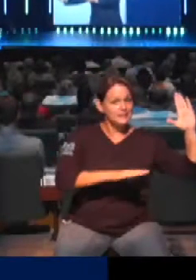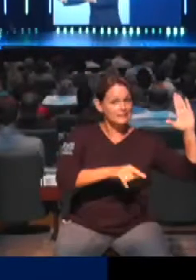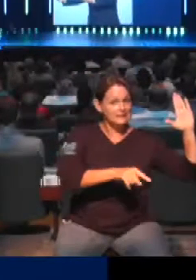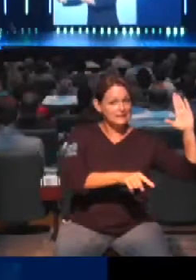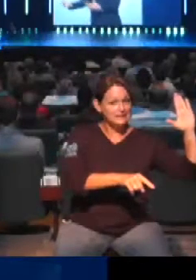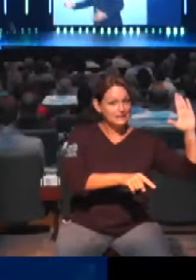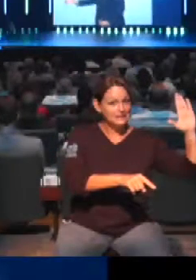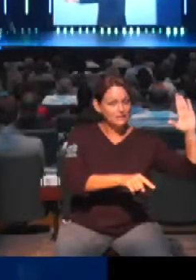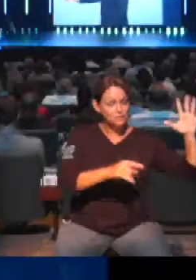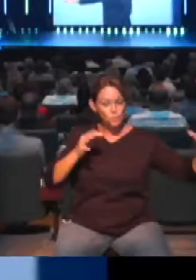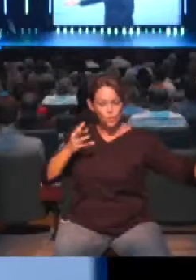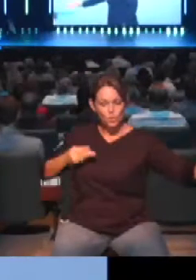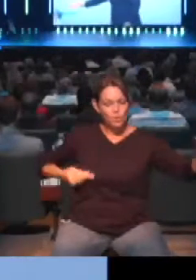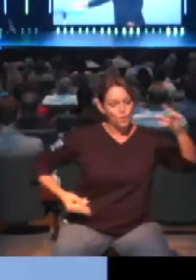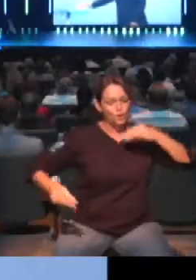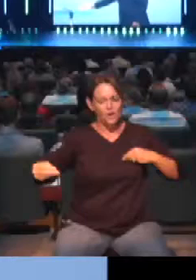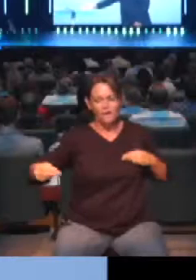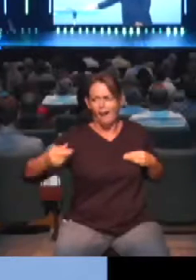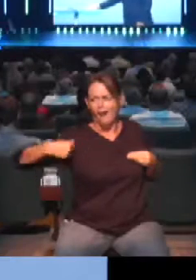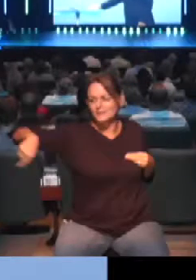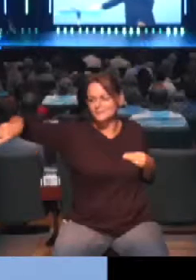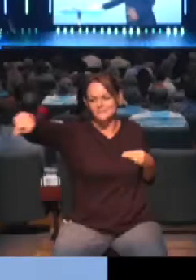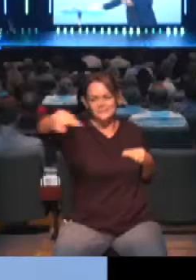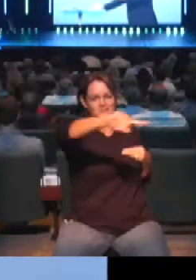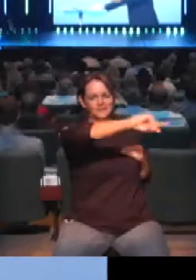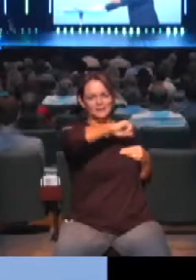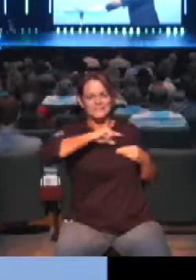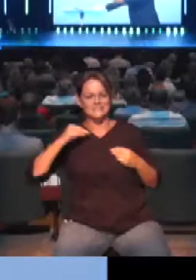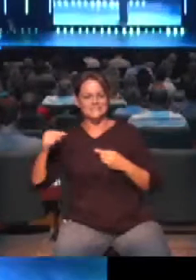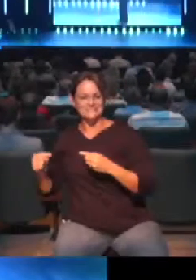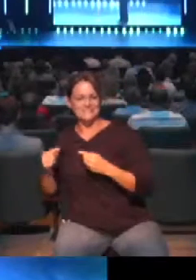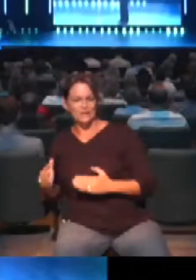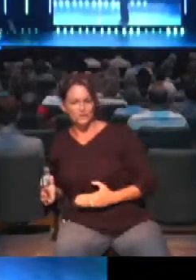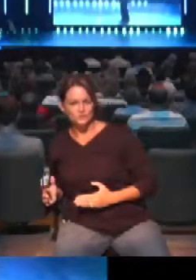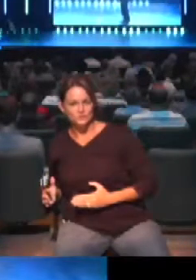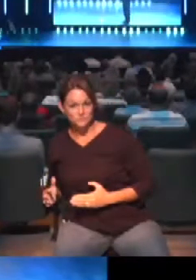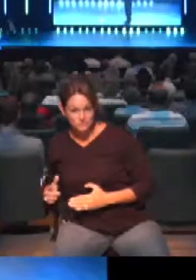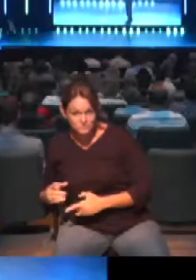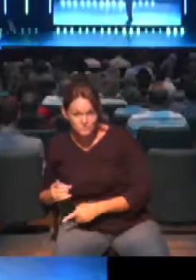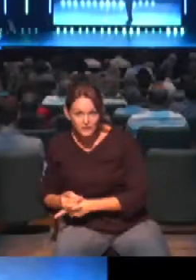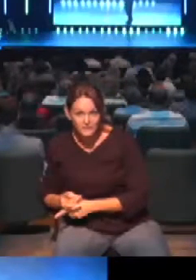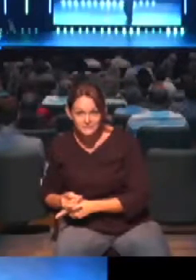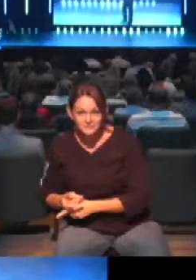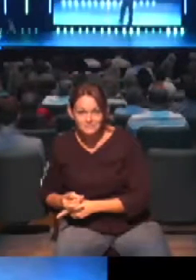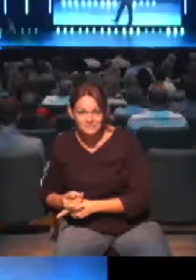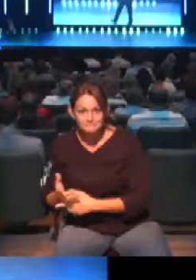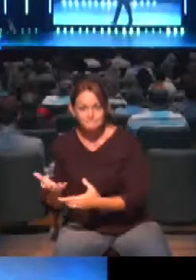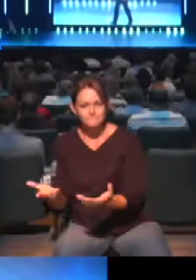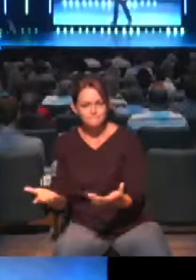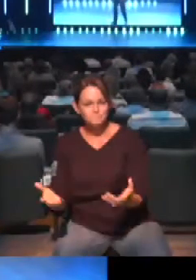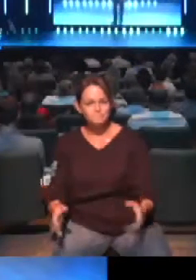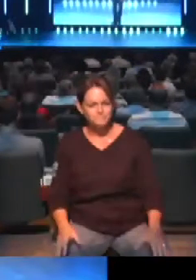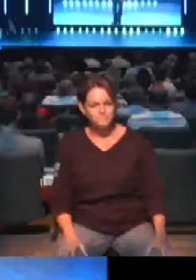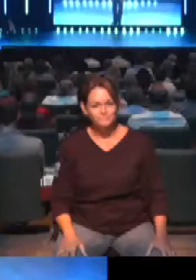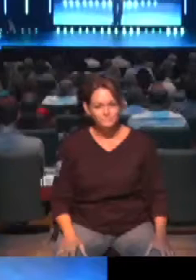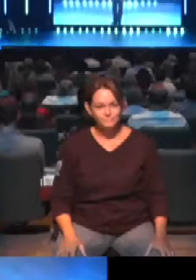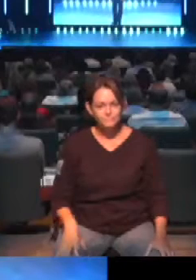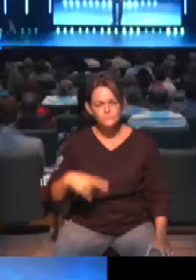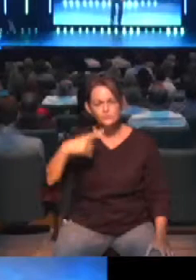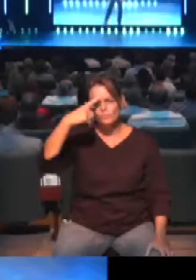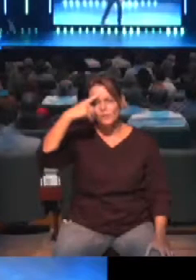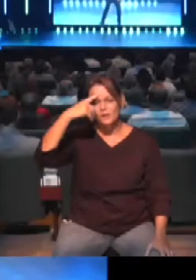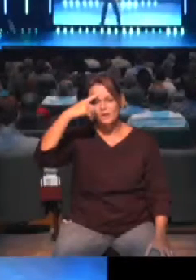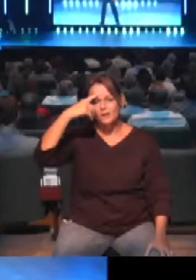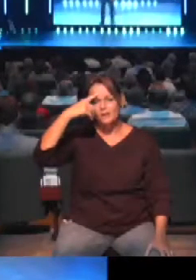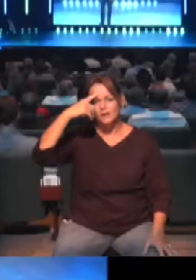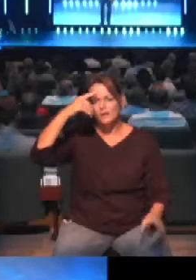this a little bit farther. Jesus had to be sacrificed so we could be redeemed. So I'm going to say it in a way maybe you've never even thought about this. Jesus